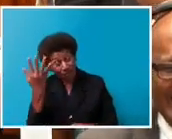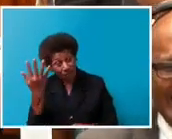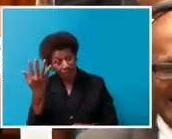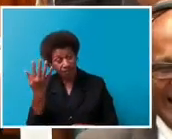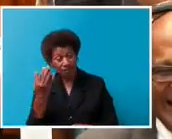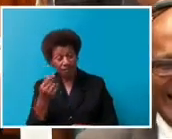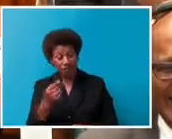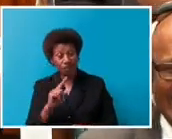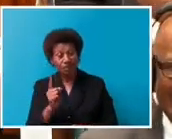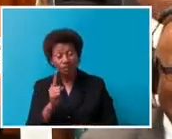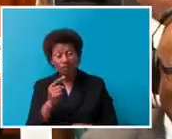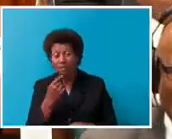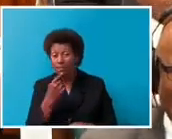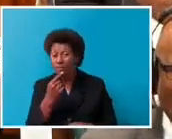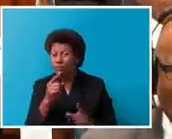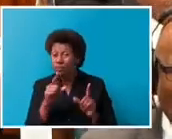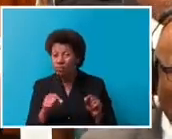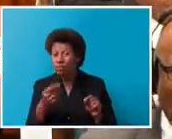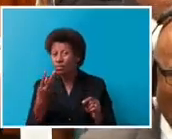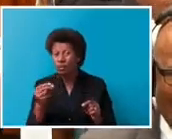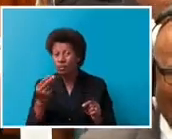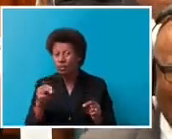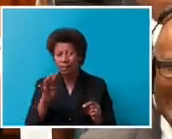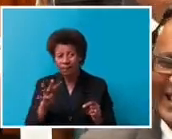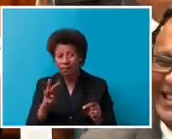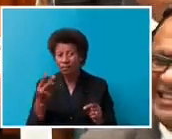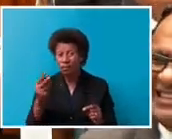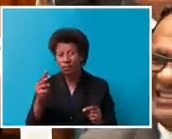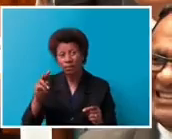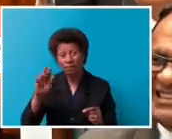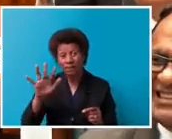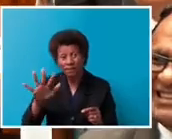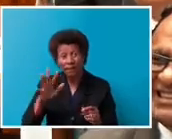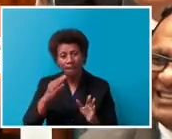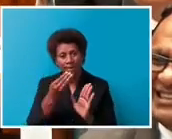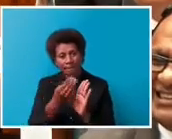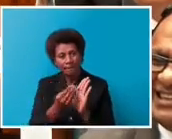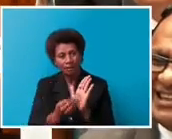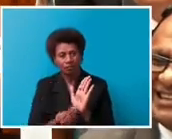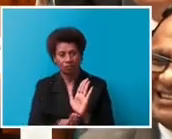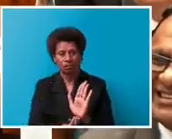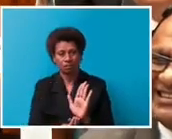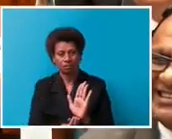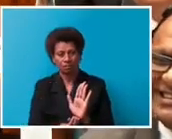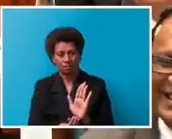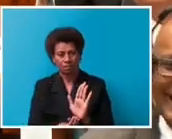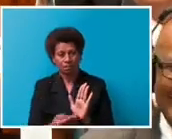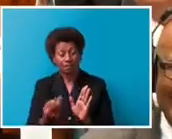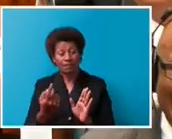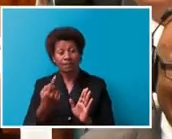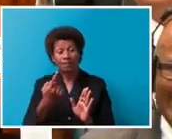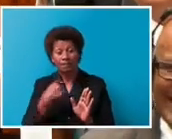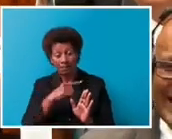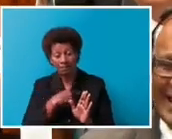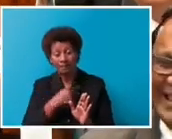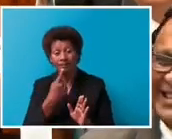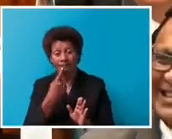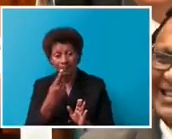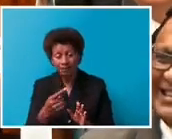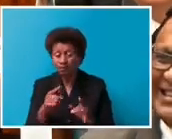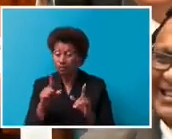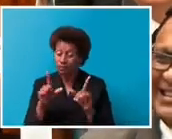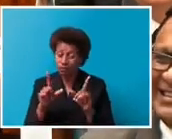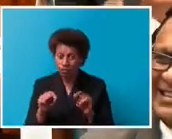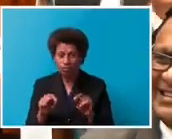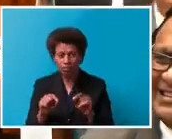forgotten what we did in the 2024-2025 budget. Mr. Speaker, we said that we have done what